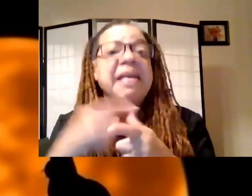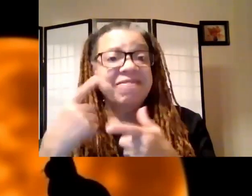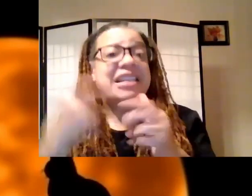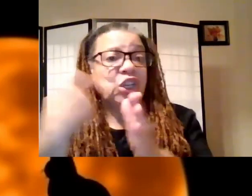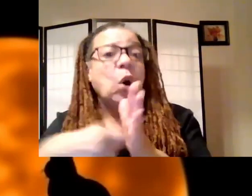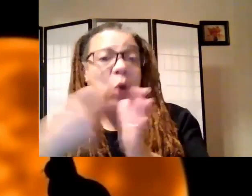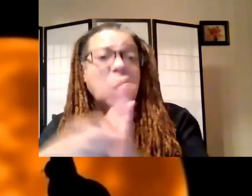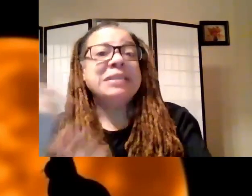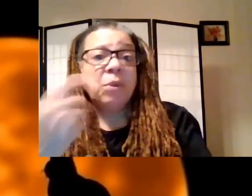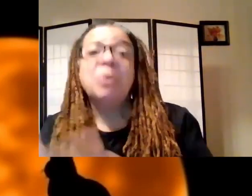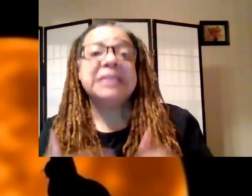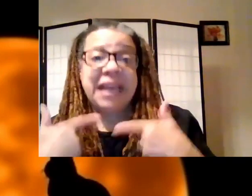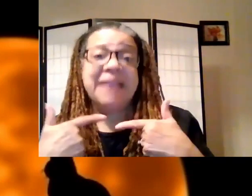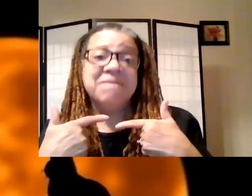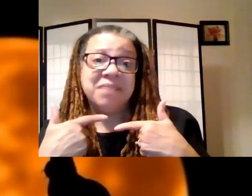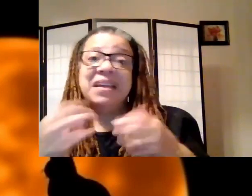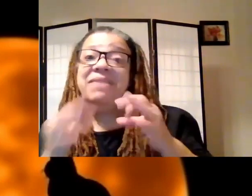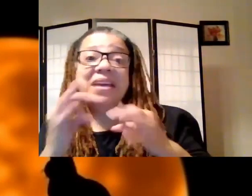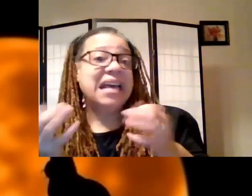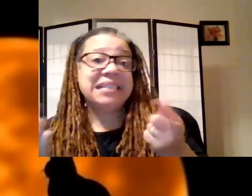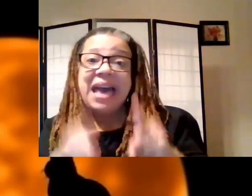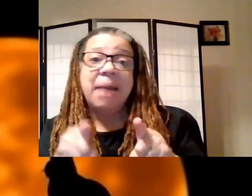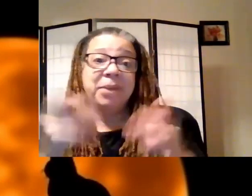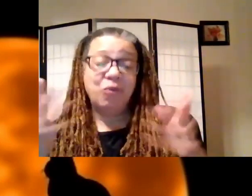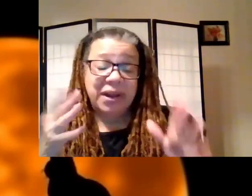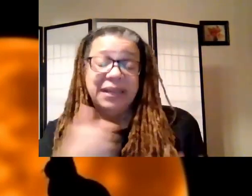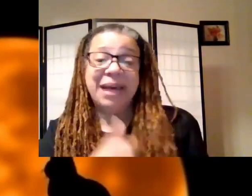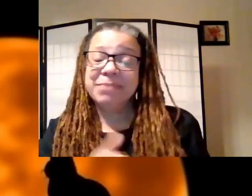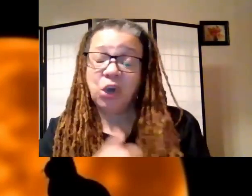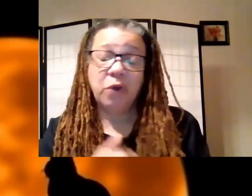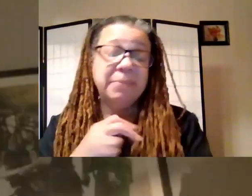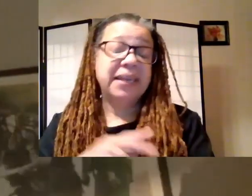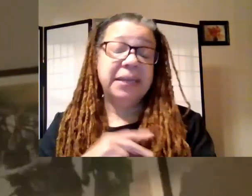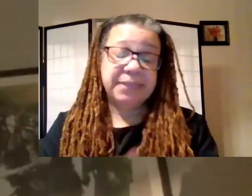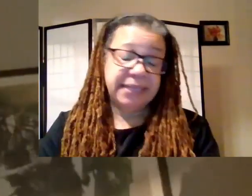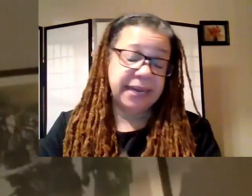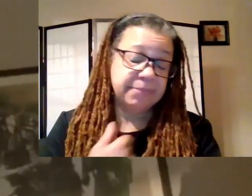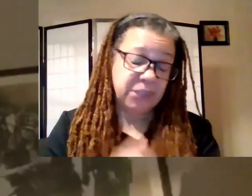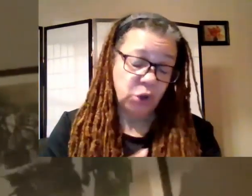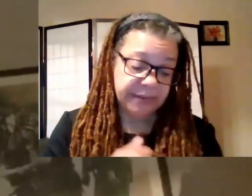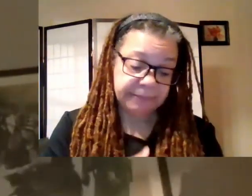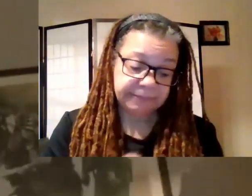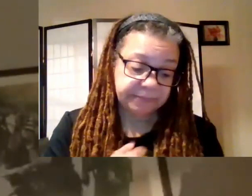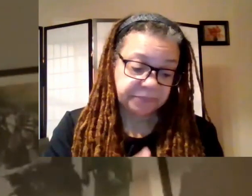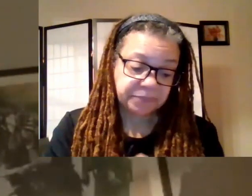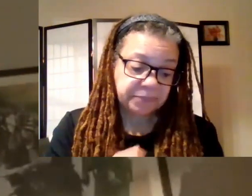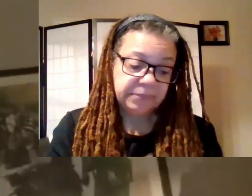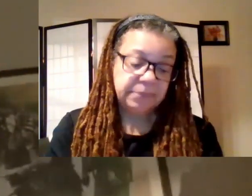cost somebody's life if it hasn't already. I'm sorry. No, thank you, Carmen, for sharing your